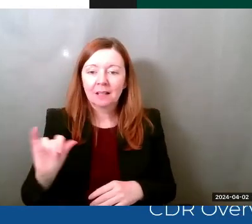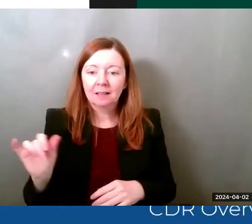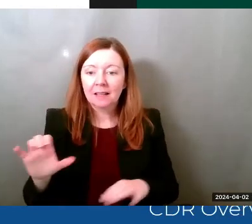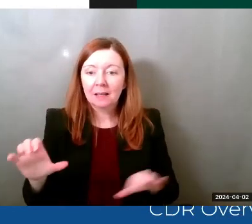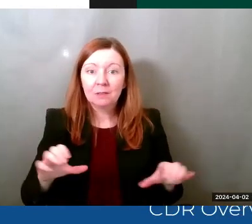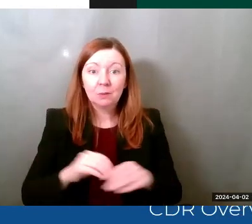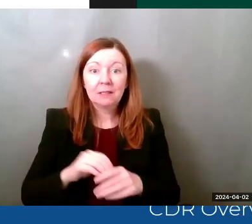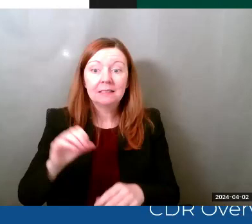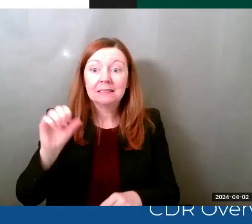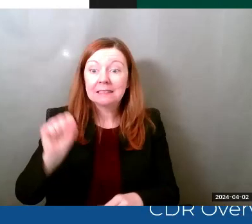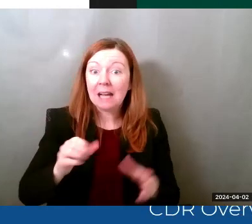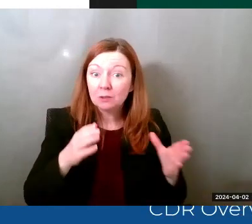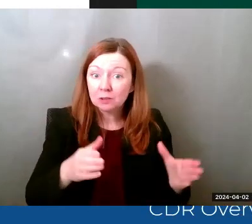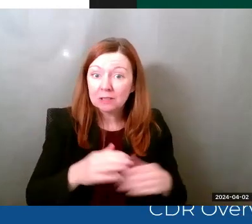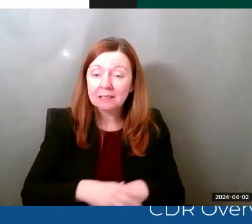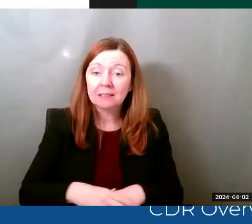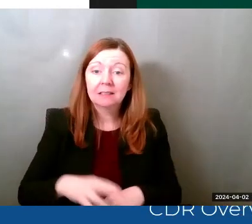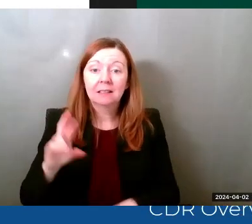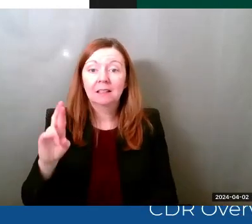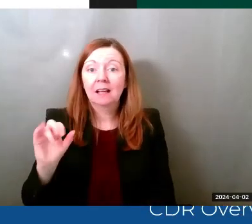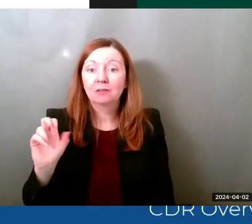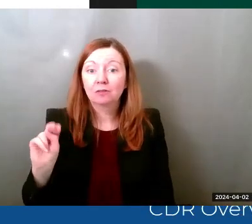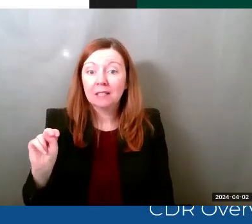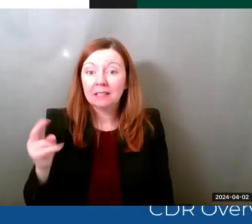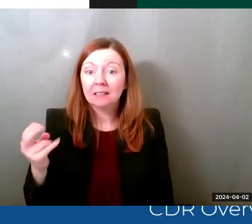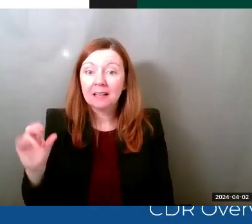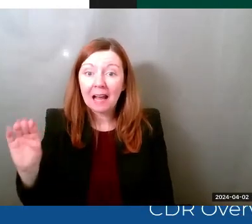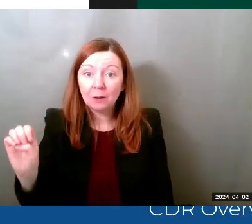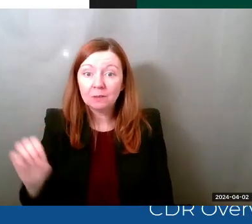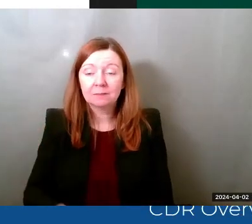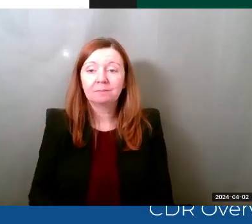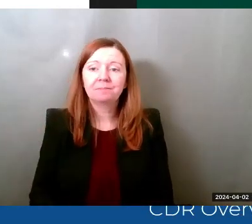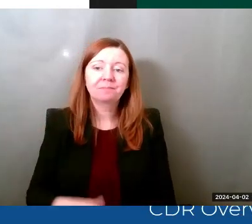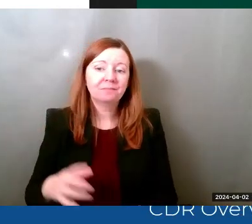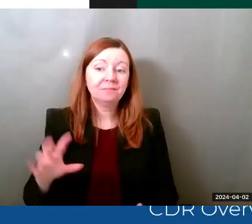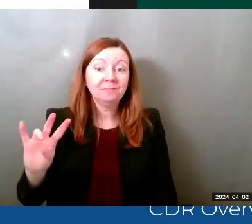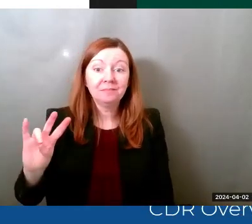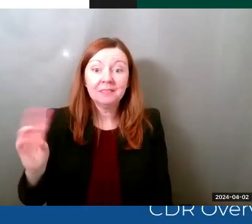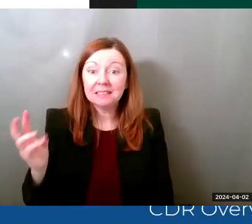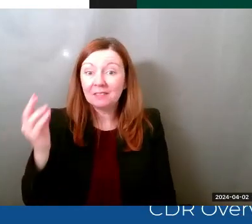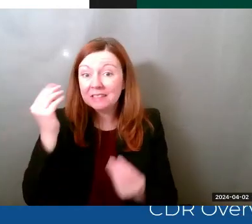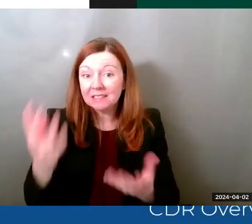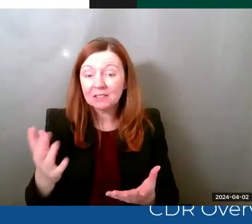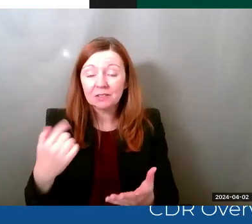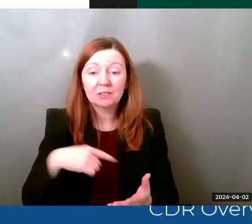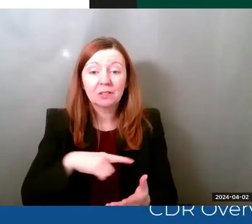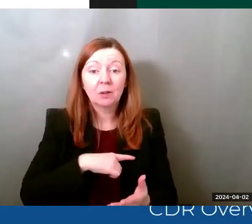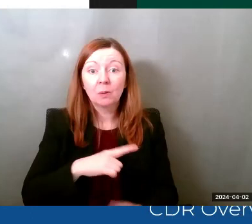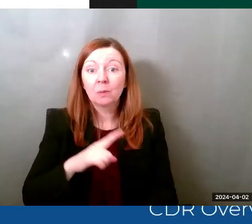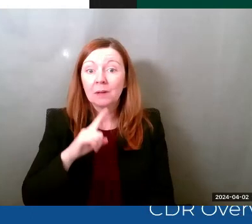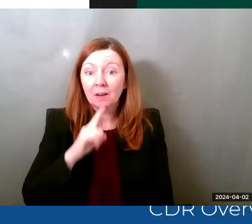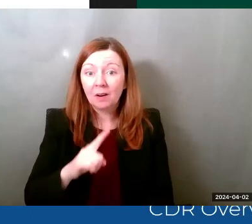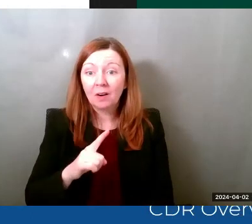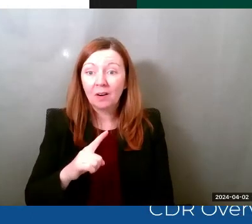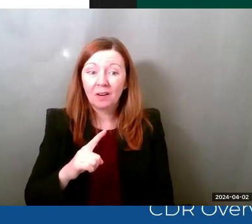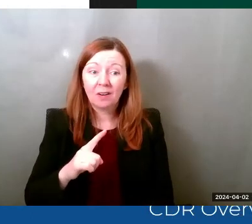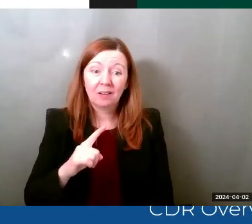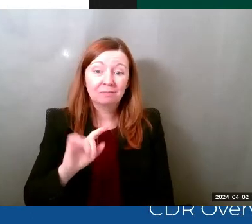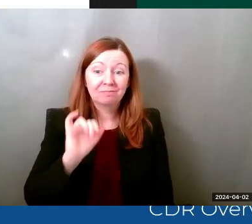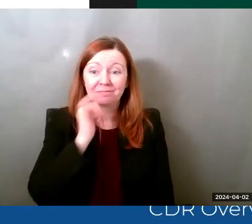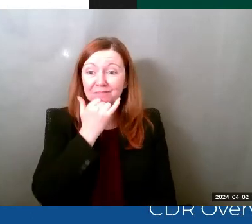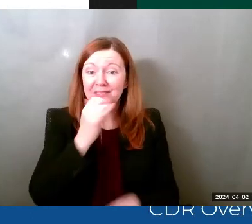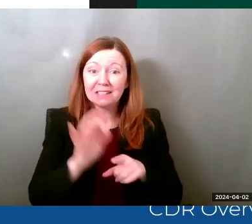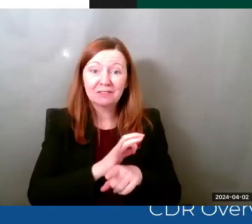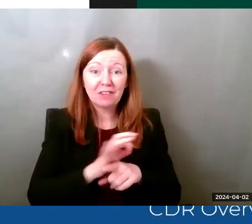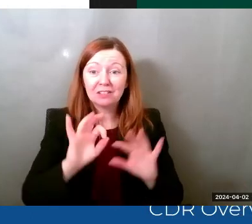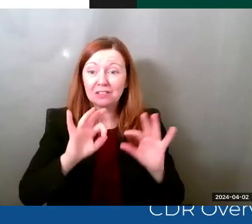in South Street and Rittenhouse Street. I want to say the 76ers, we are a dysfunctional family just